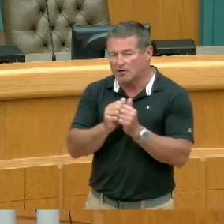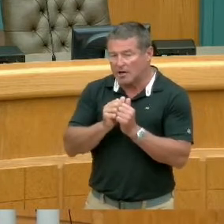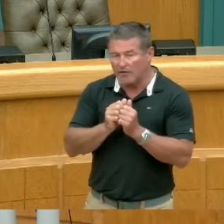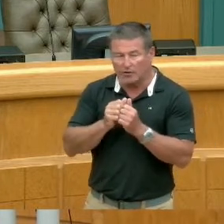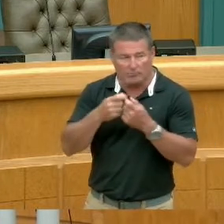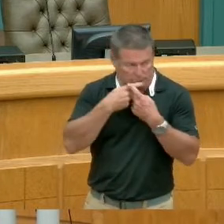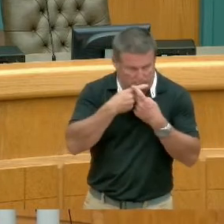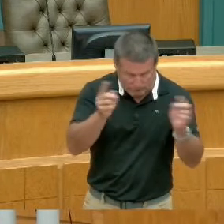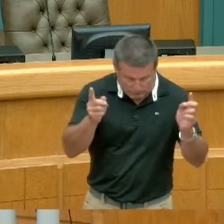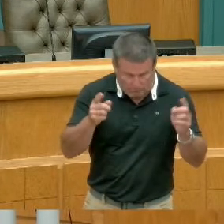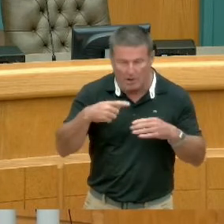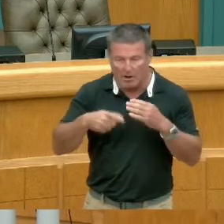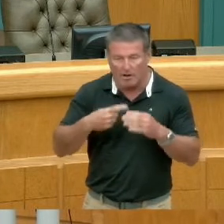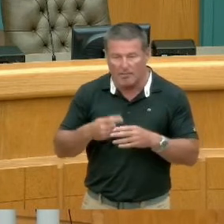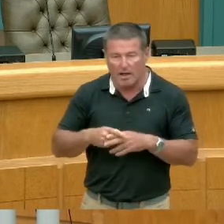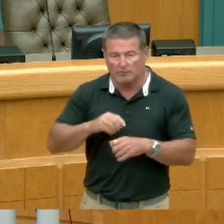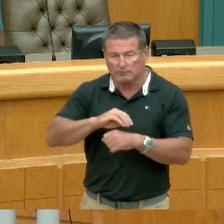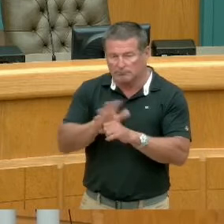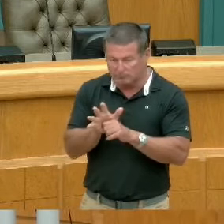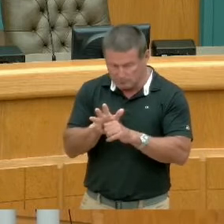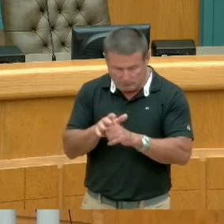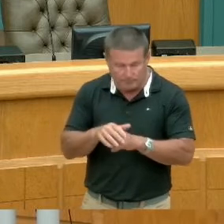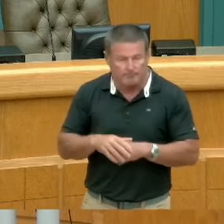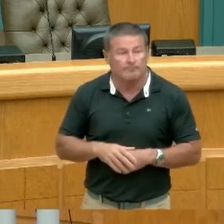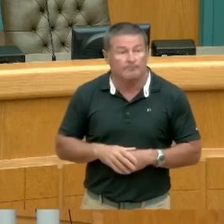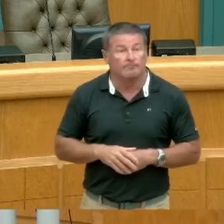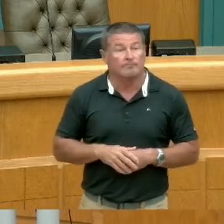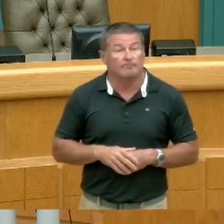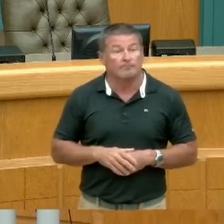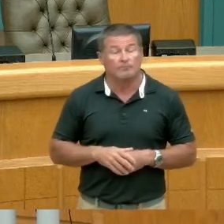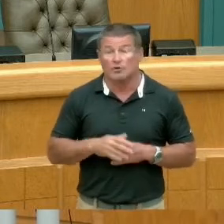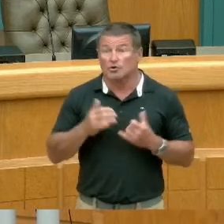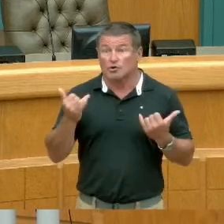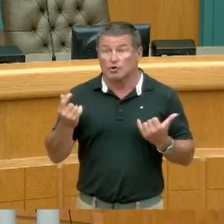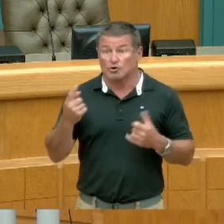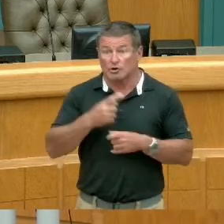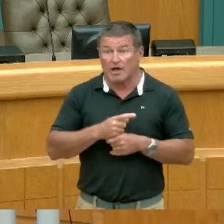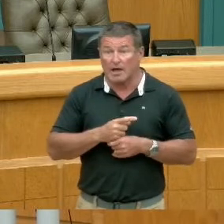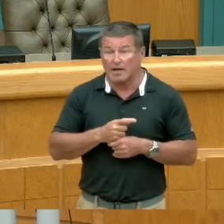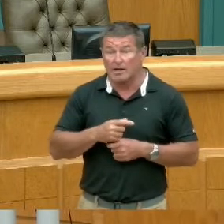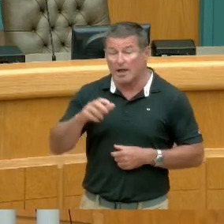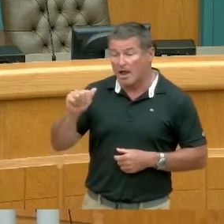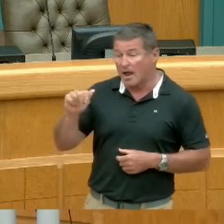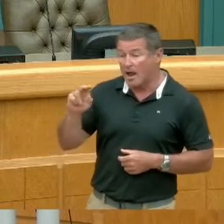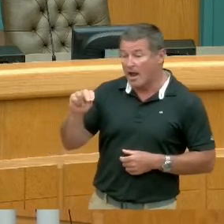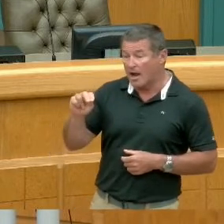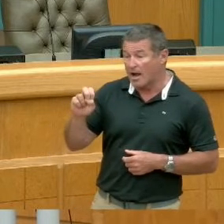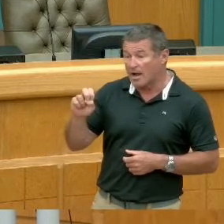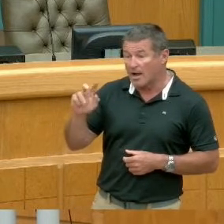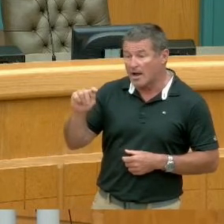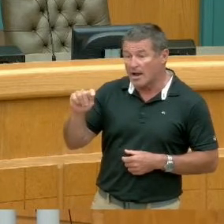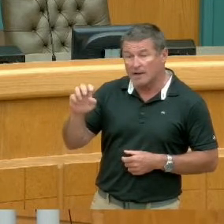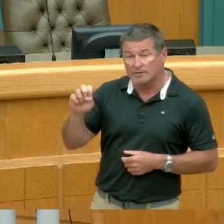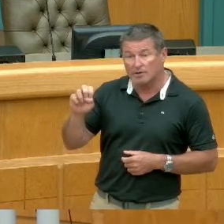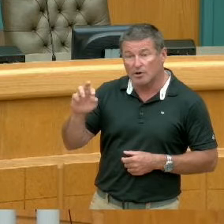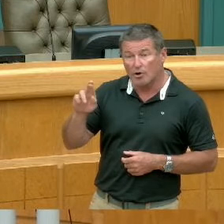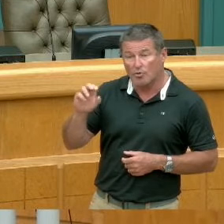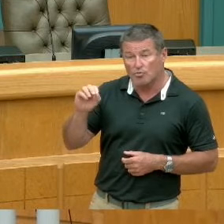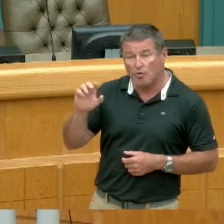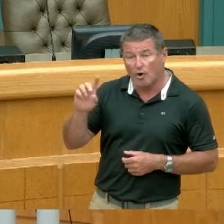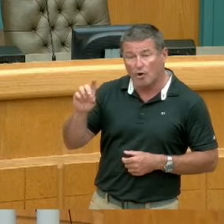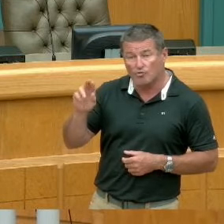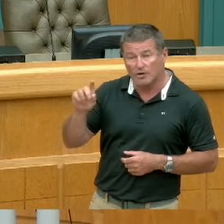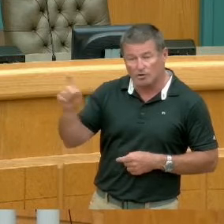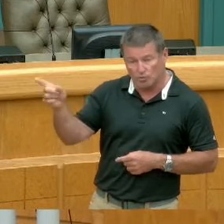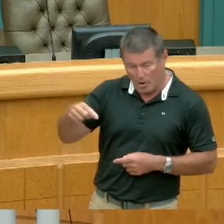Excuse me. And with me today should be our Public Health Director, Annette Rodriguez. Our mayor is here,